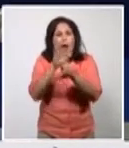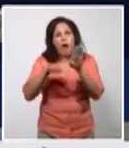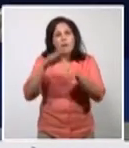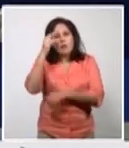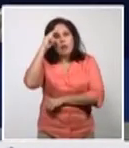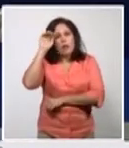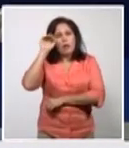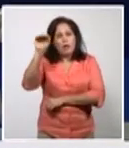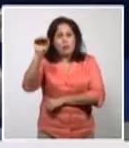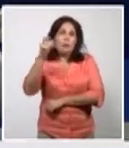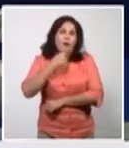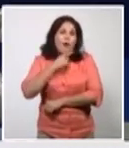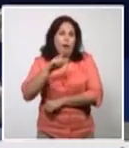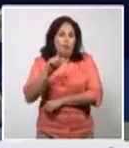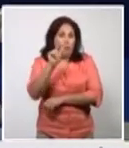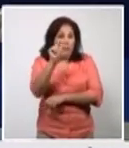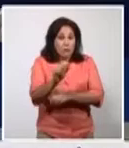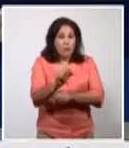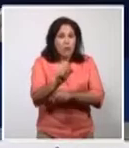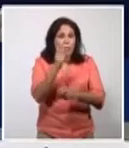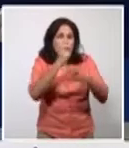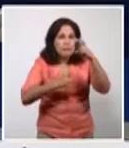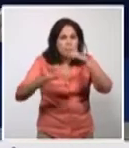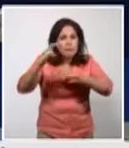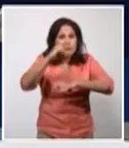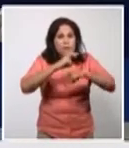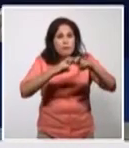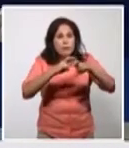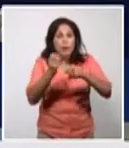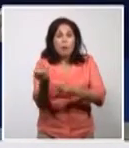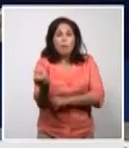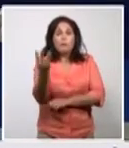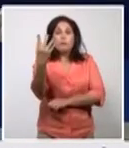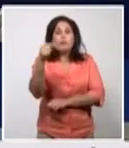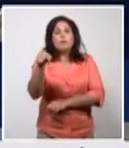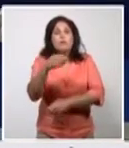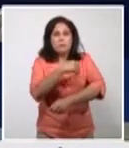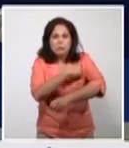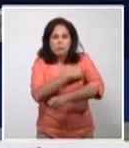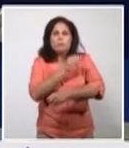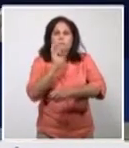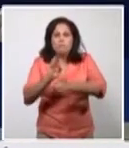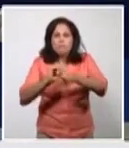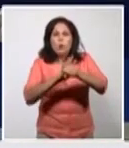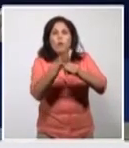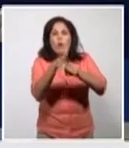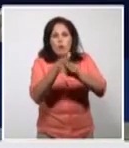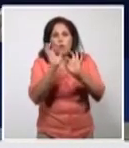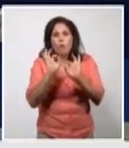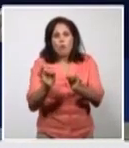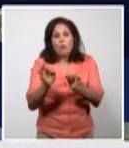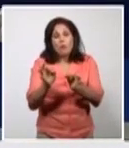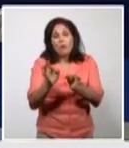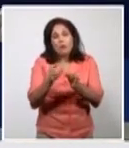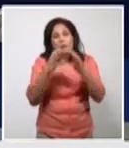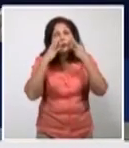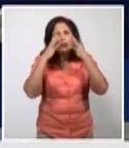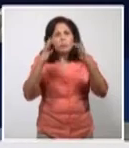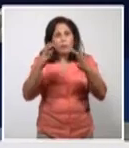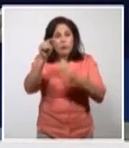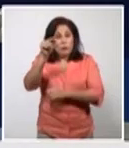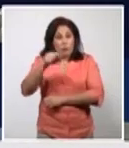great risk, and in fact these contacts are admitted, are hospitalized, and they are studied.